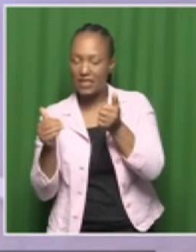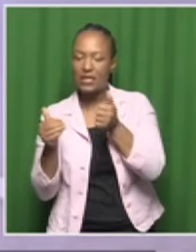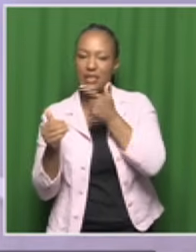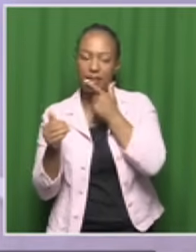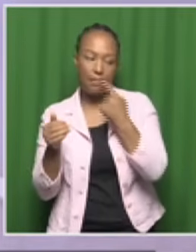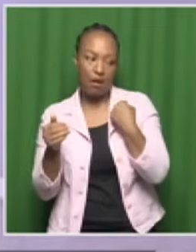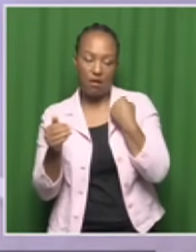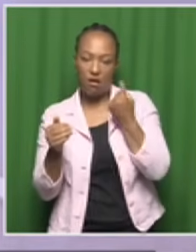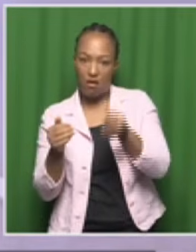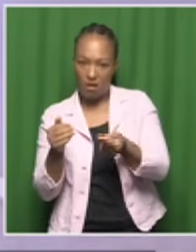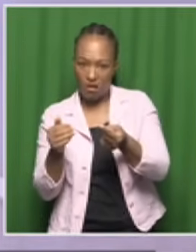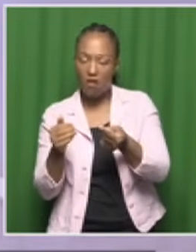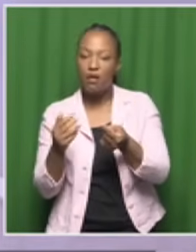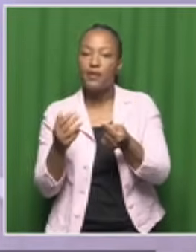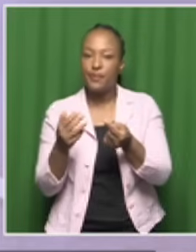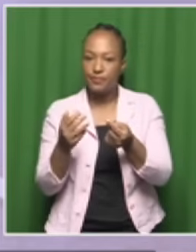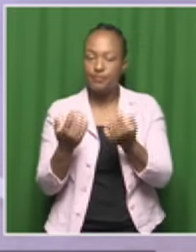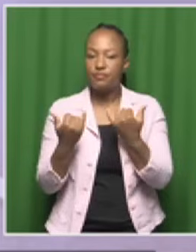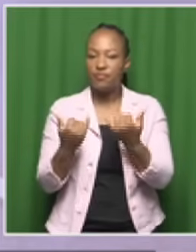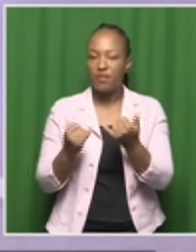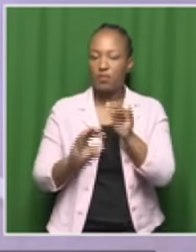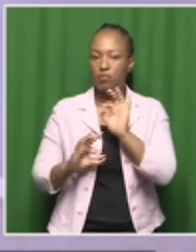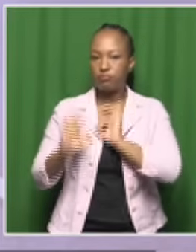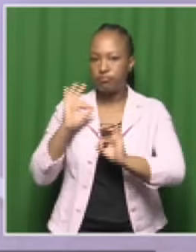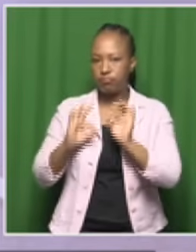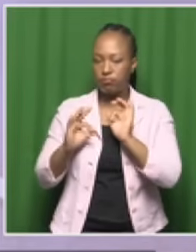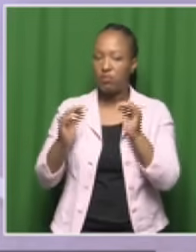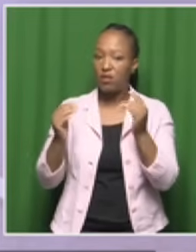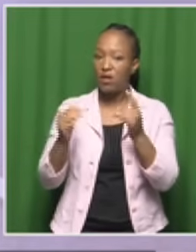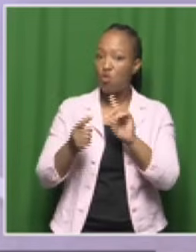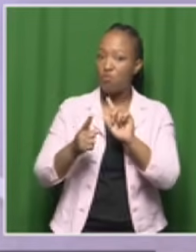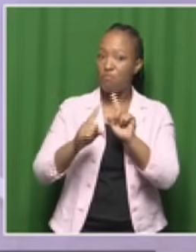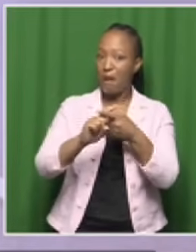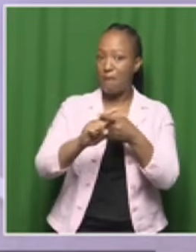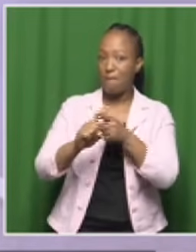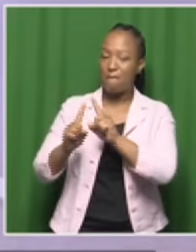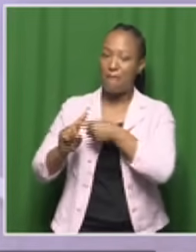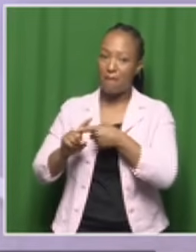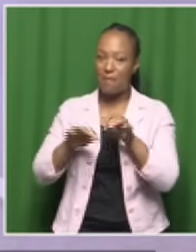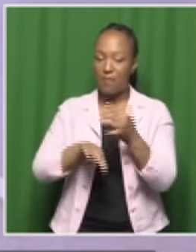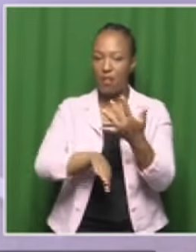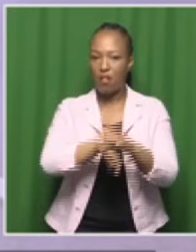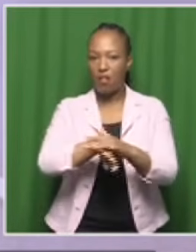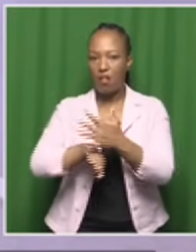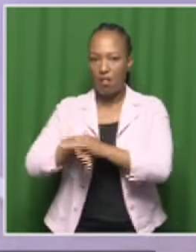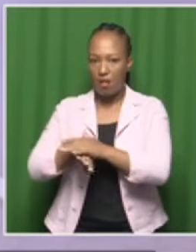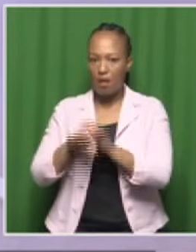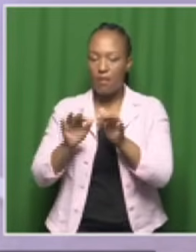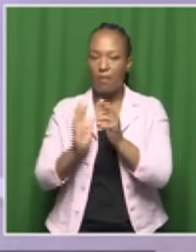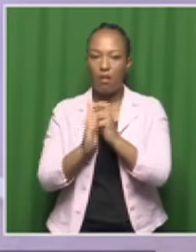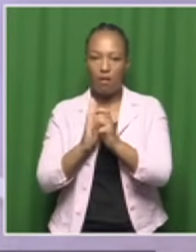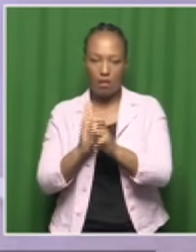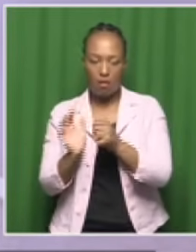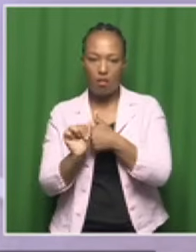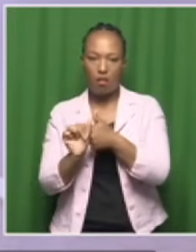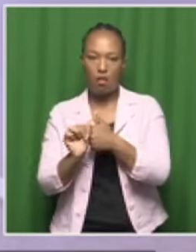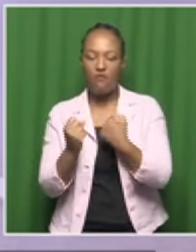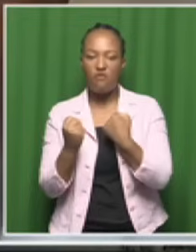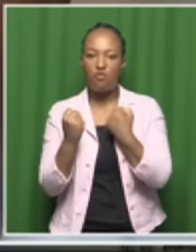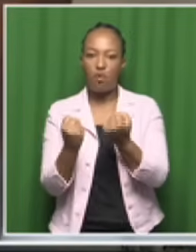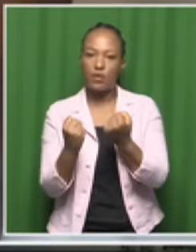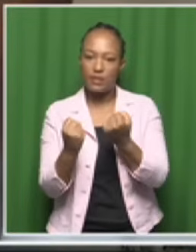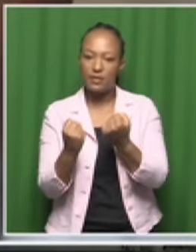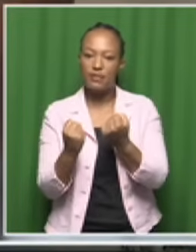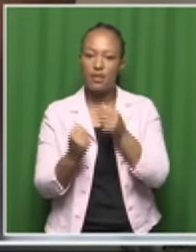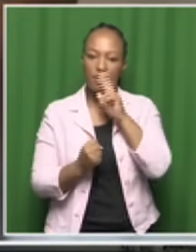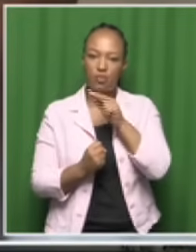about the measures that need to be taken to prevent high road fatalities and ensuring that people adhere to the rules of the road, we joined virtually by the spokesperson